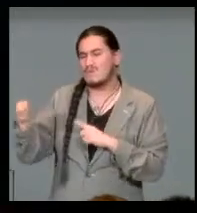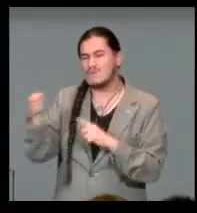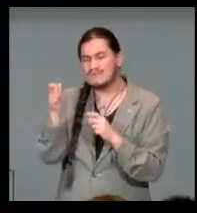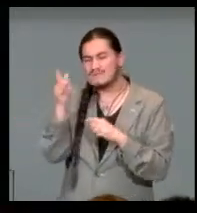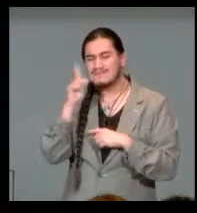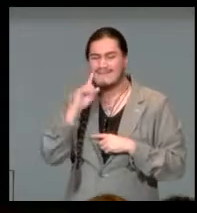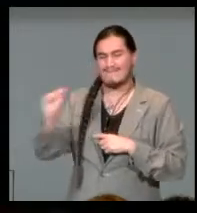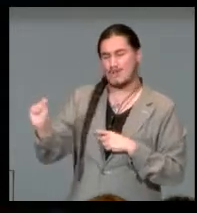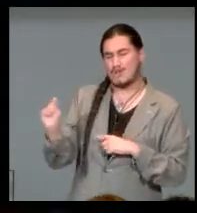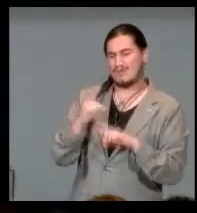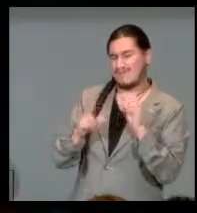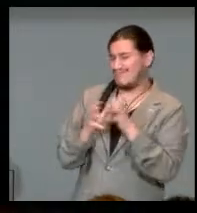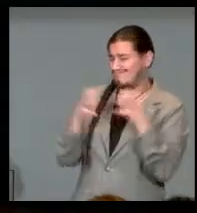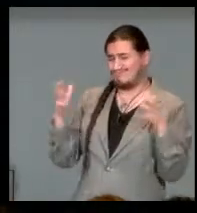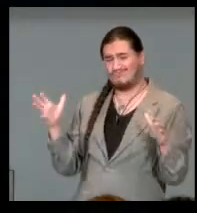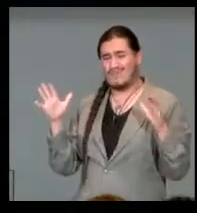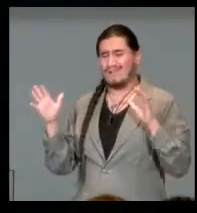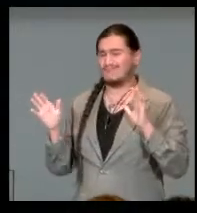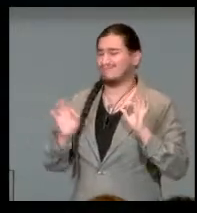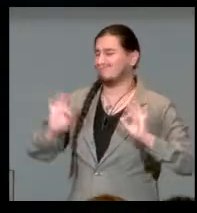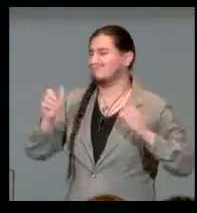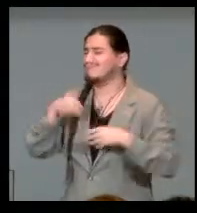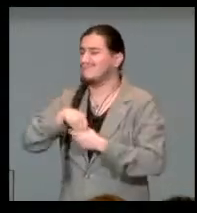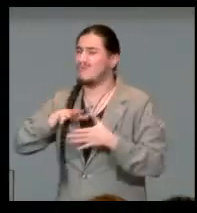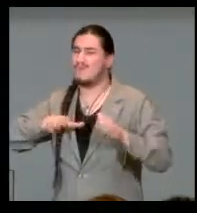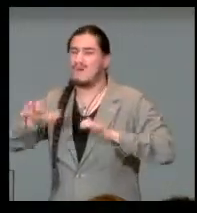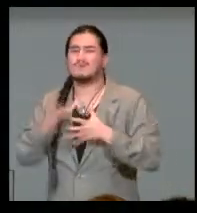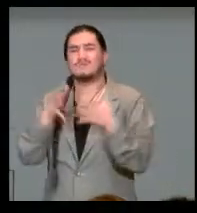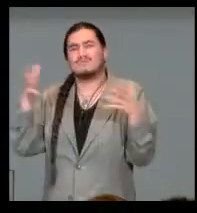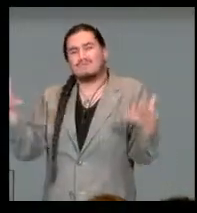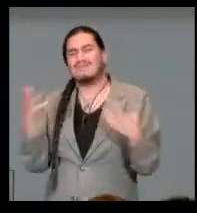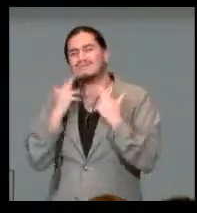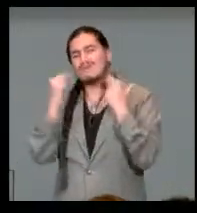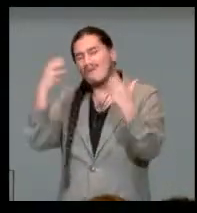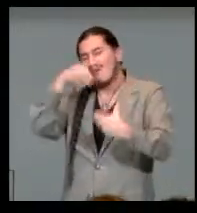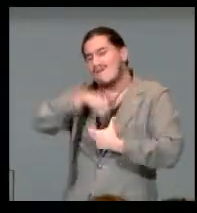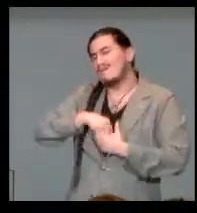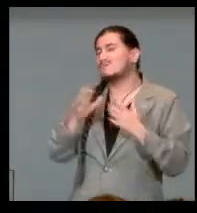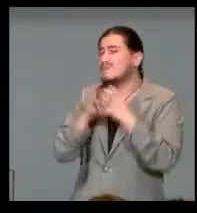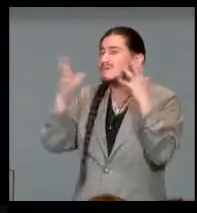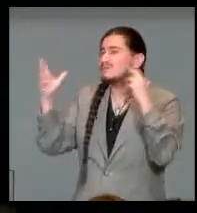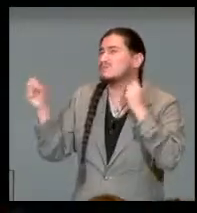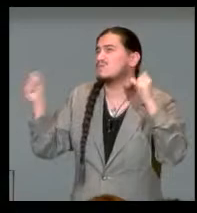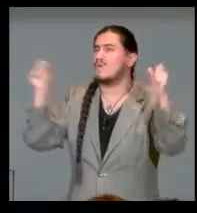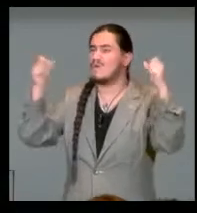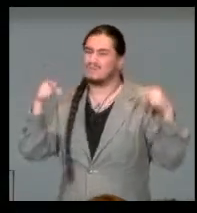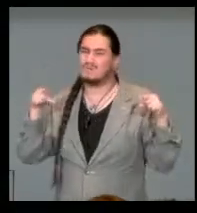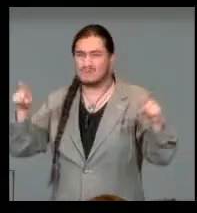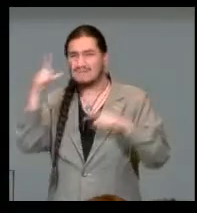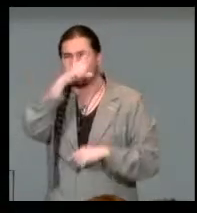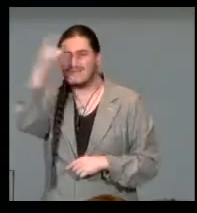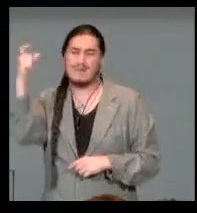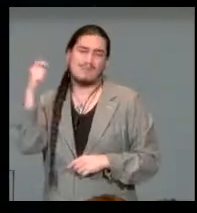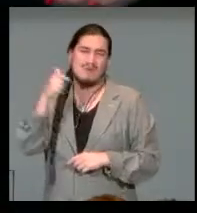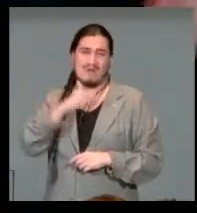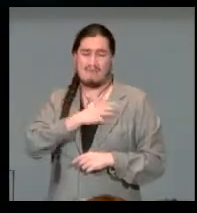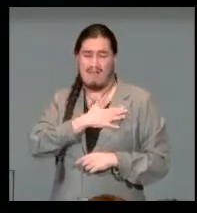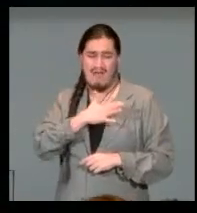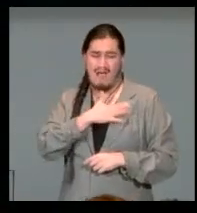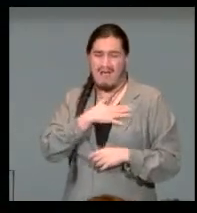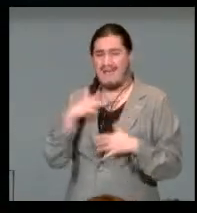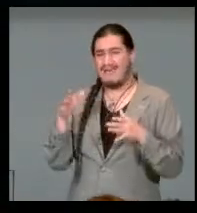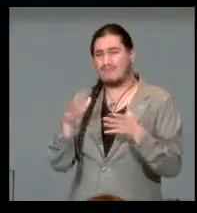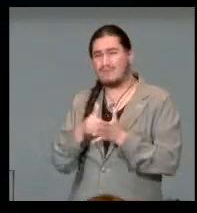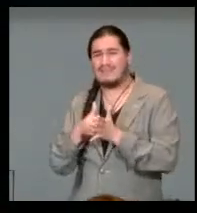in my walk, too much Frank Ocean in my love, and being too much storm in the summer, I broke a fragile masculinity.